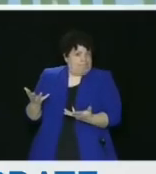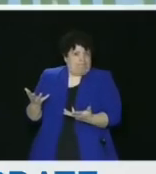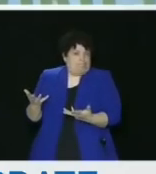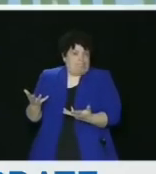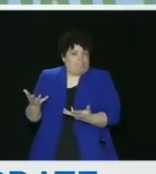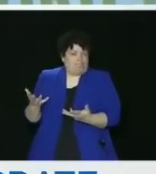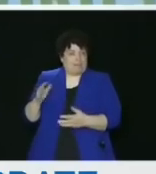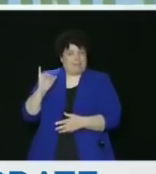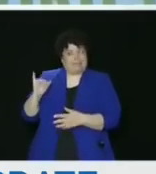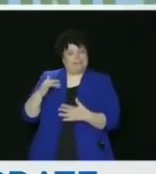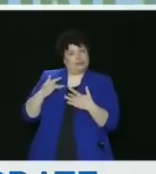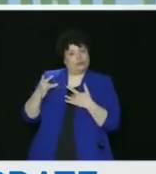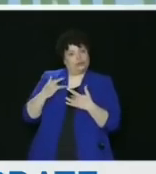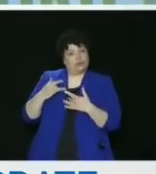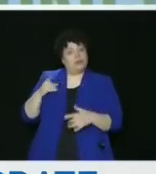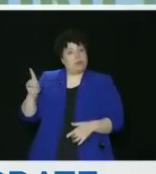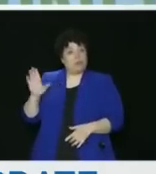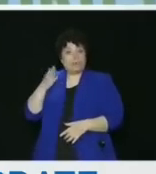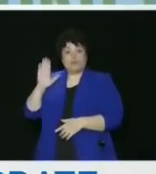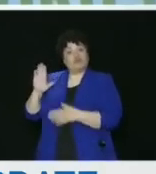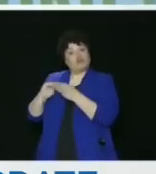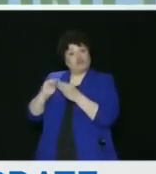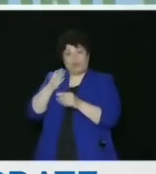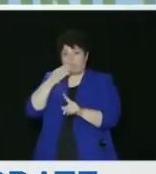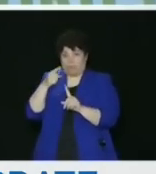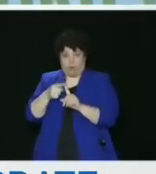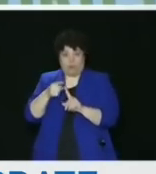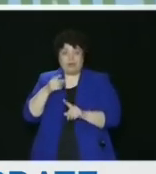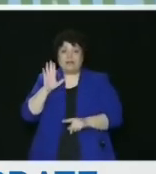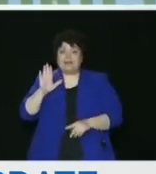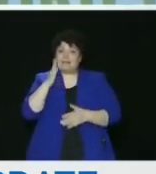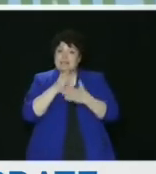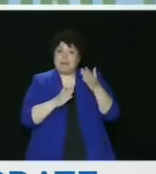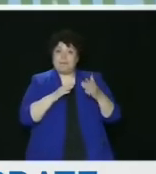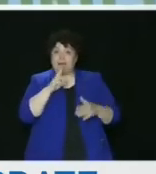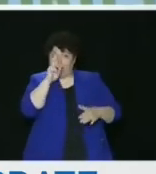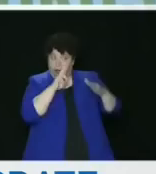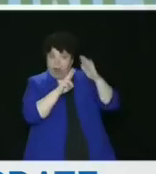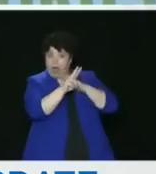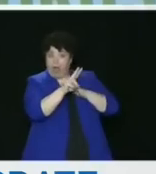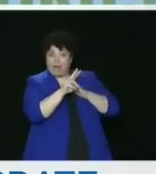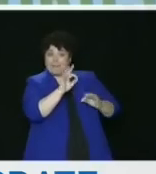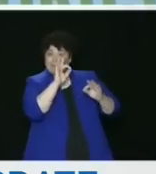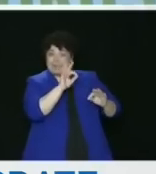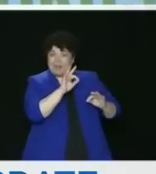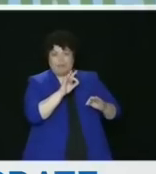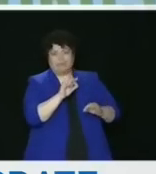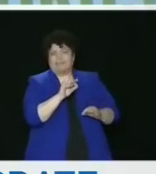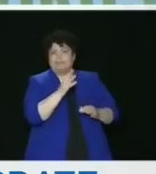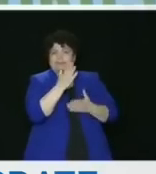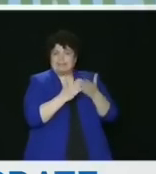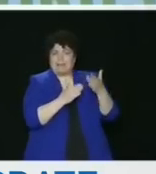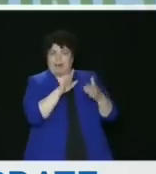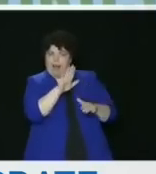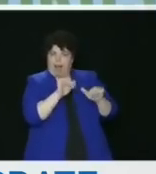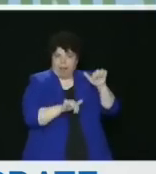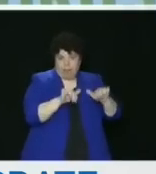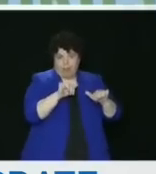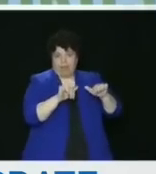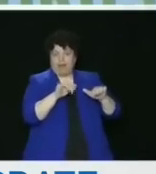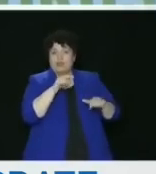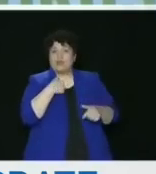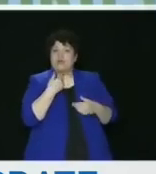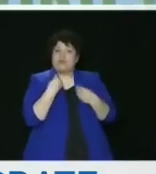you're pointing at a really good point, which is there's uncertainties in the scenarios. That's why we provide a range.